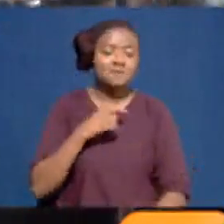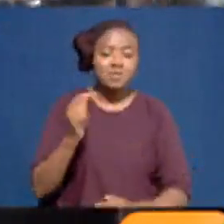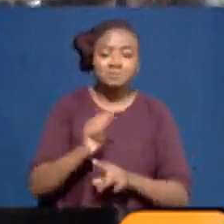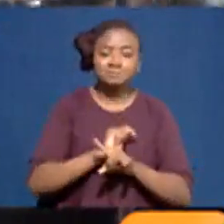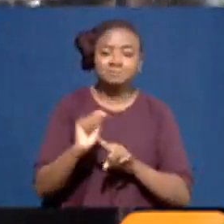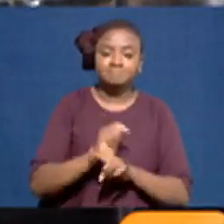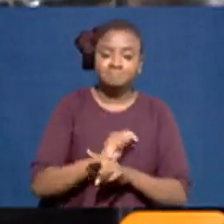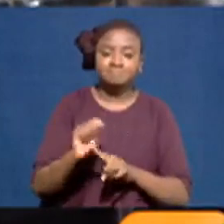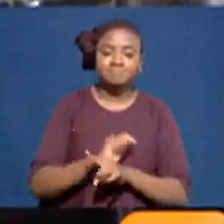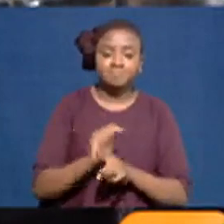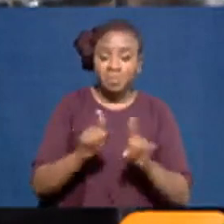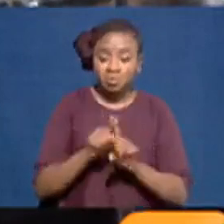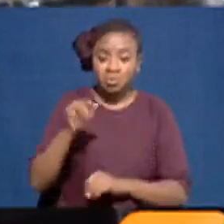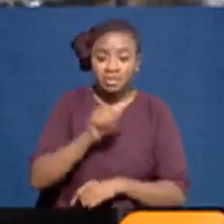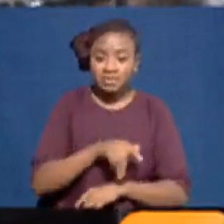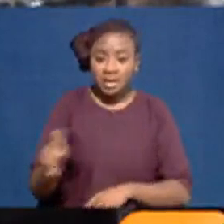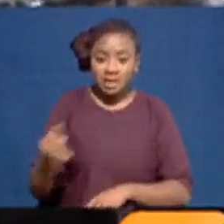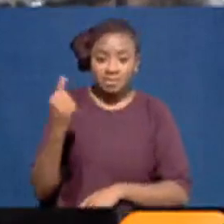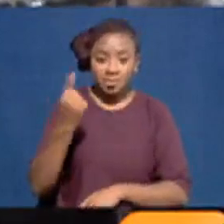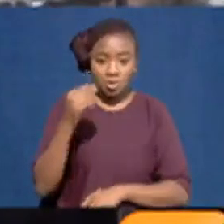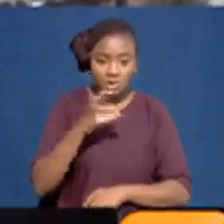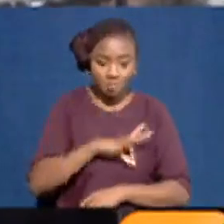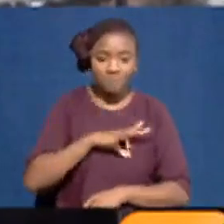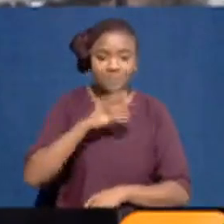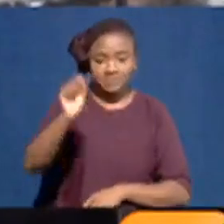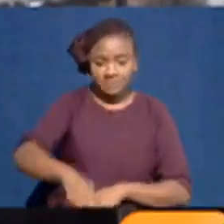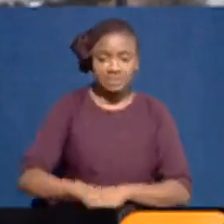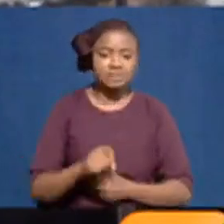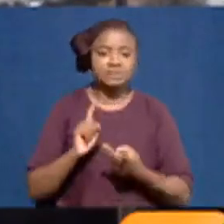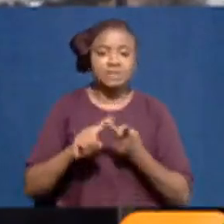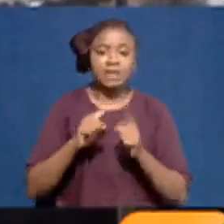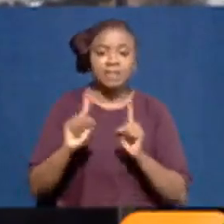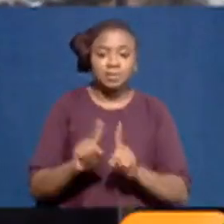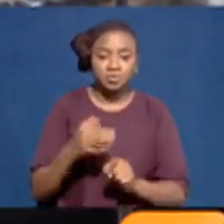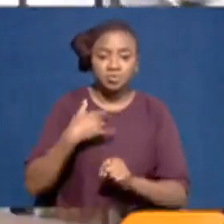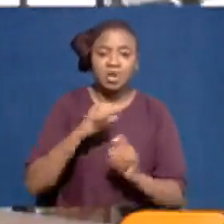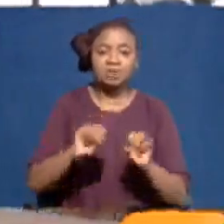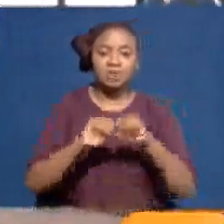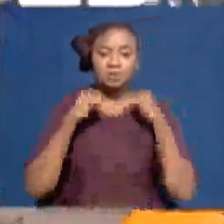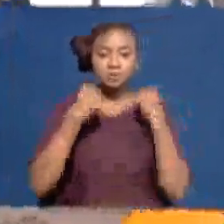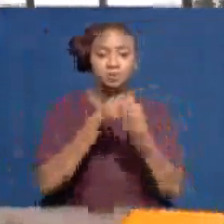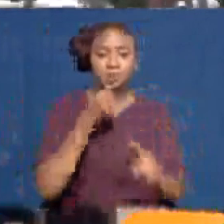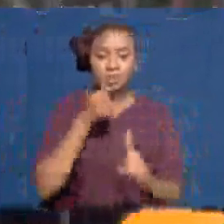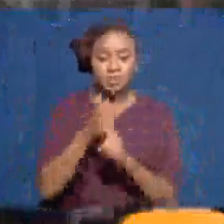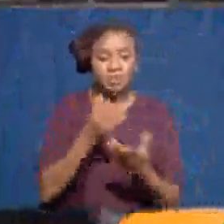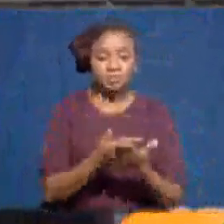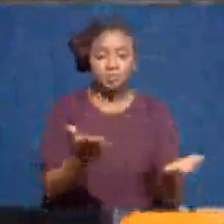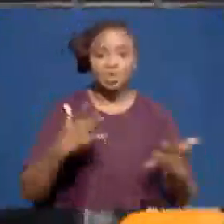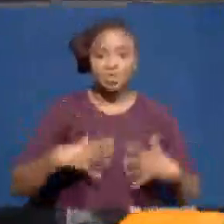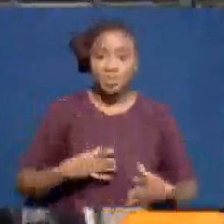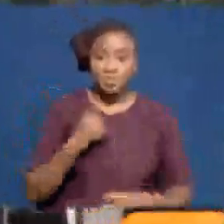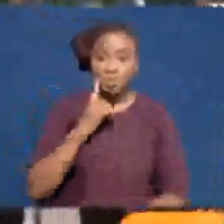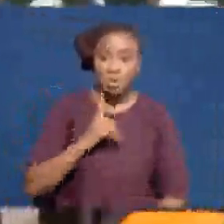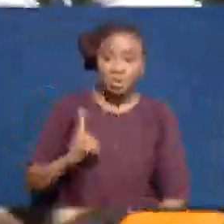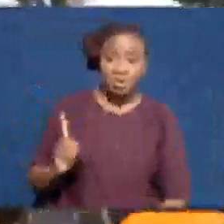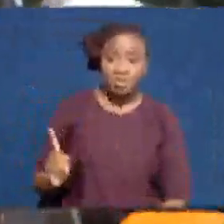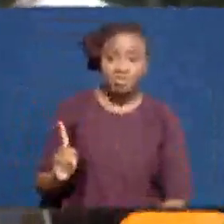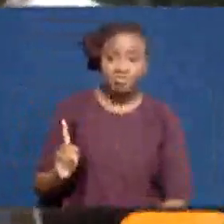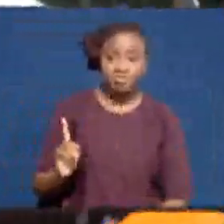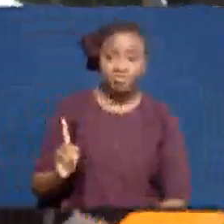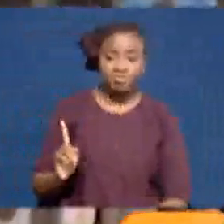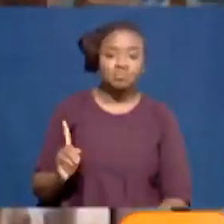also not only for profit, but it's a social impact company. 84-year-old Josphat Muia, a dairy